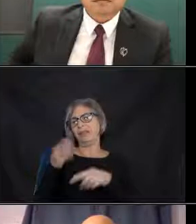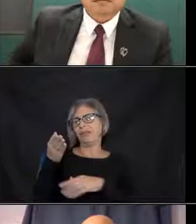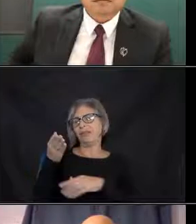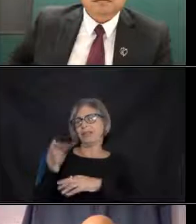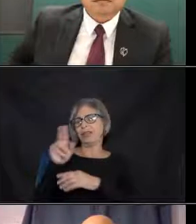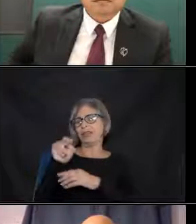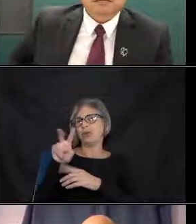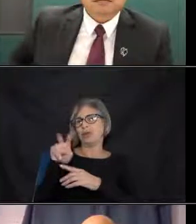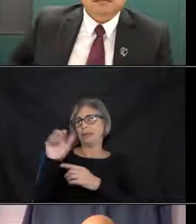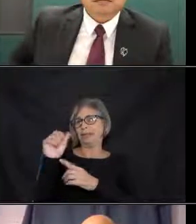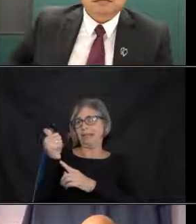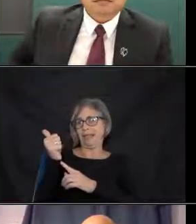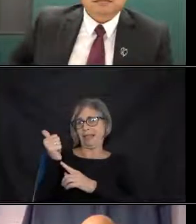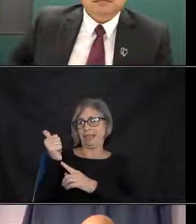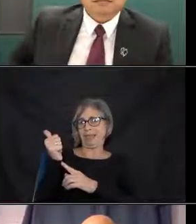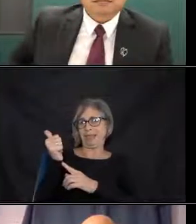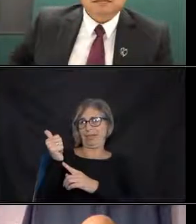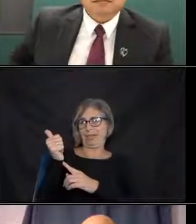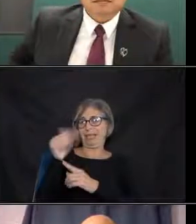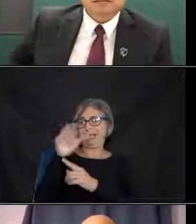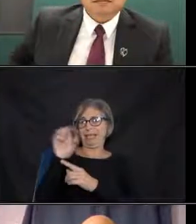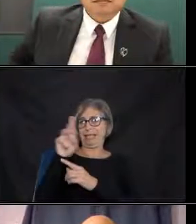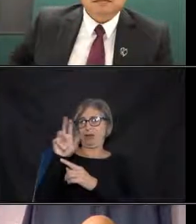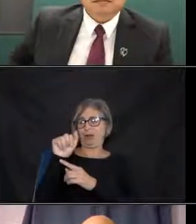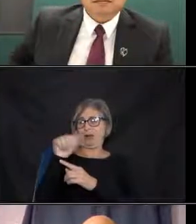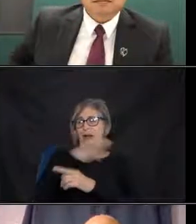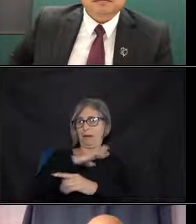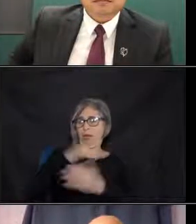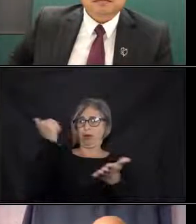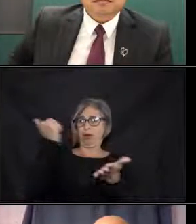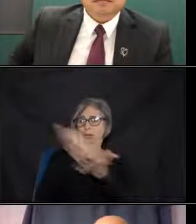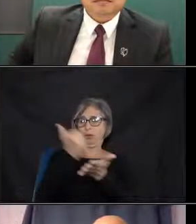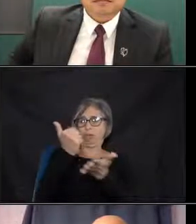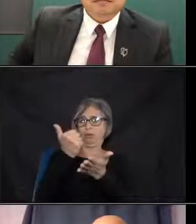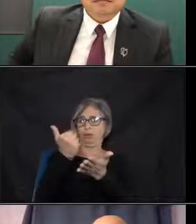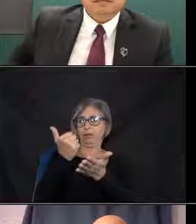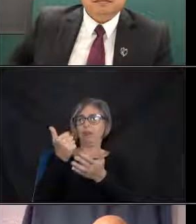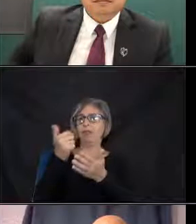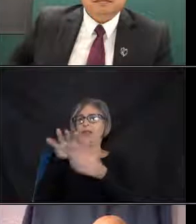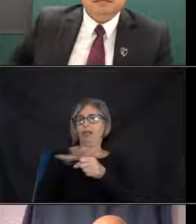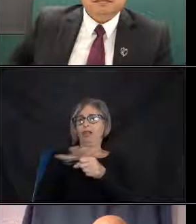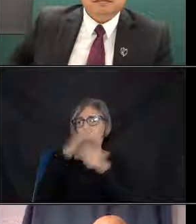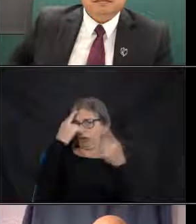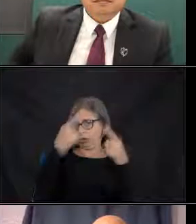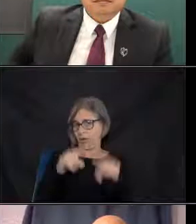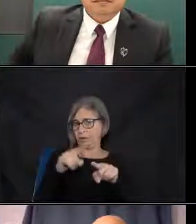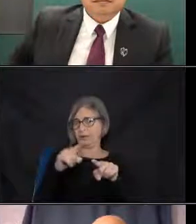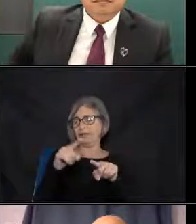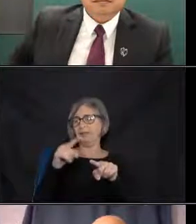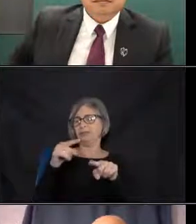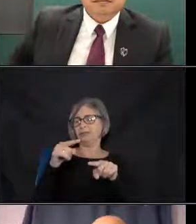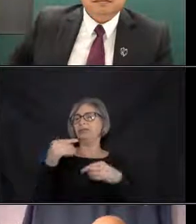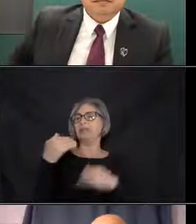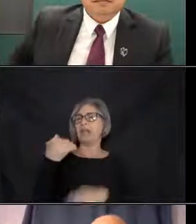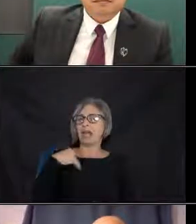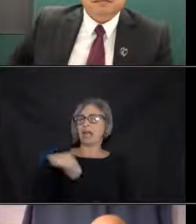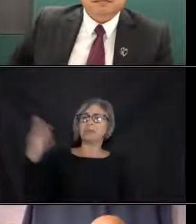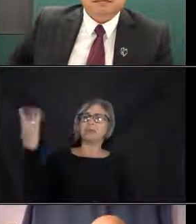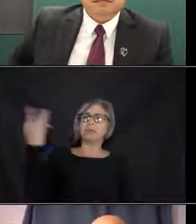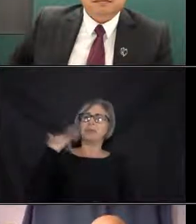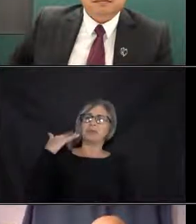November 10th that the CRA board approved the interlocal agreement, having previously